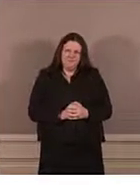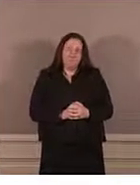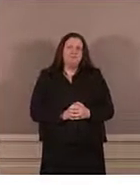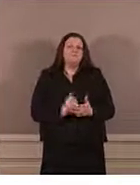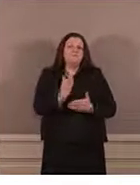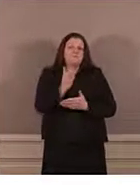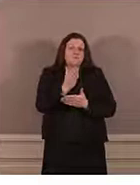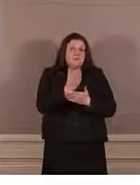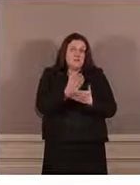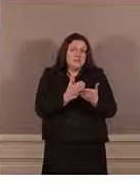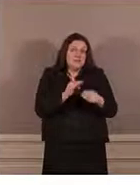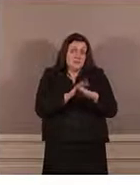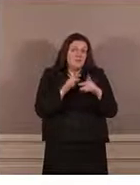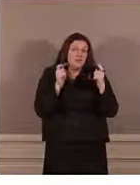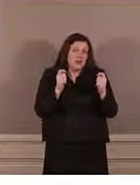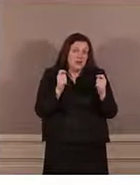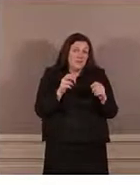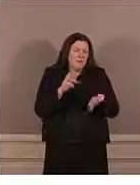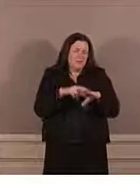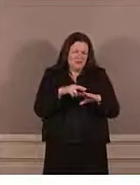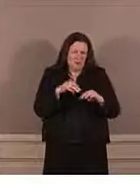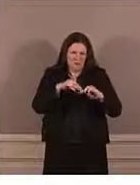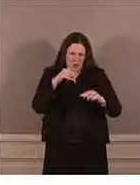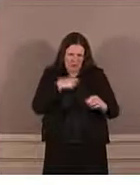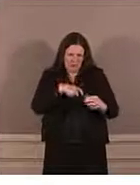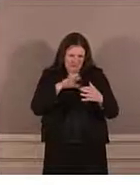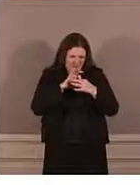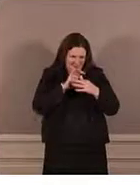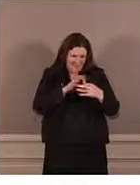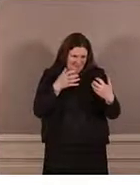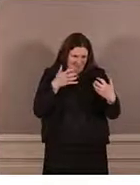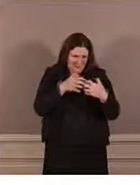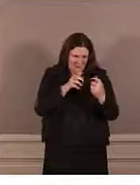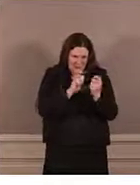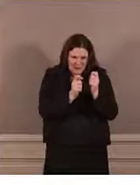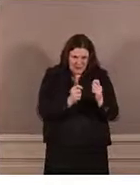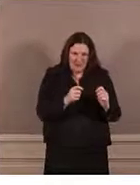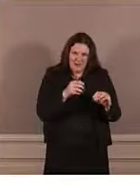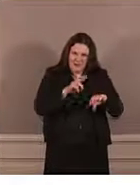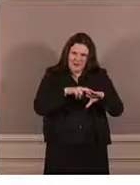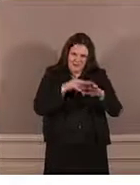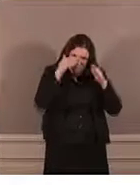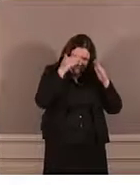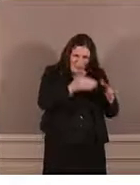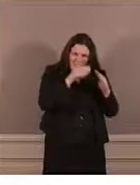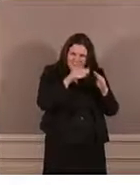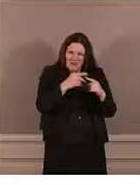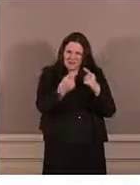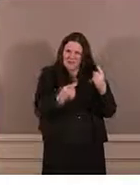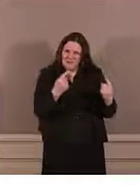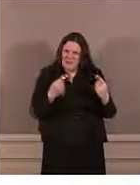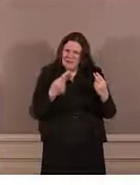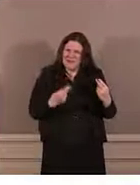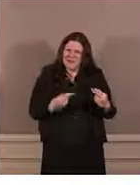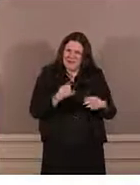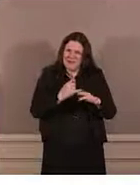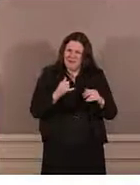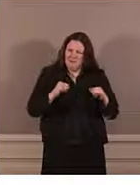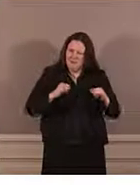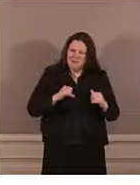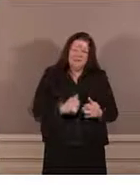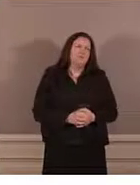some of the training could be better personalised in terms of being better focused on different individuals' needs and